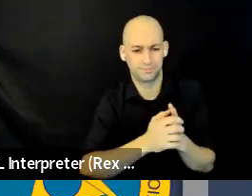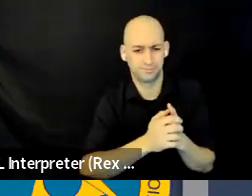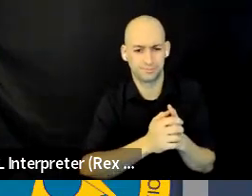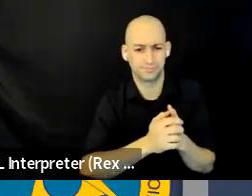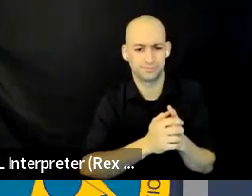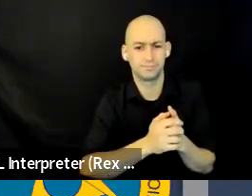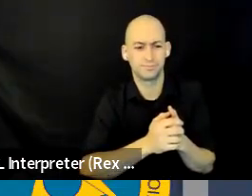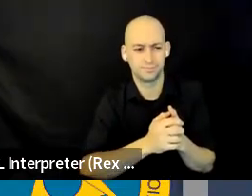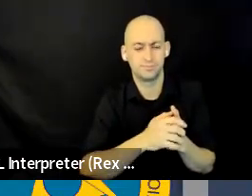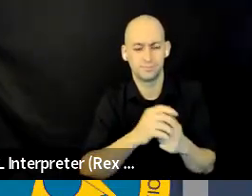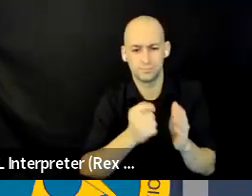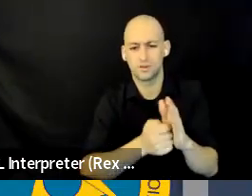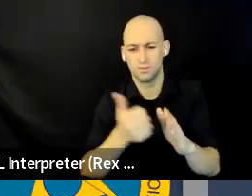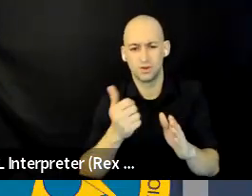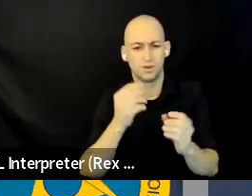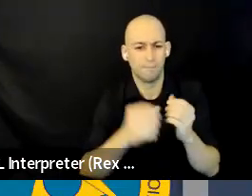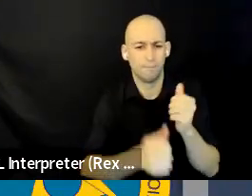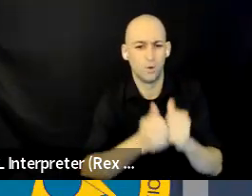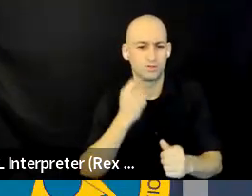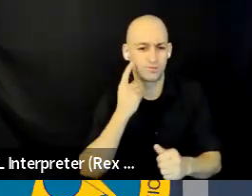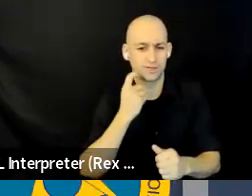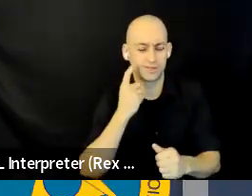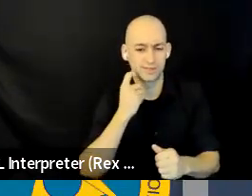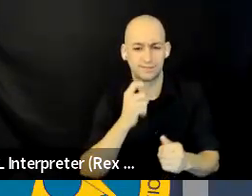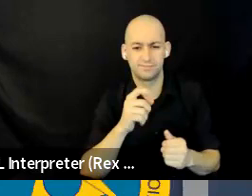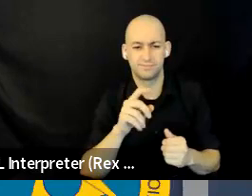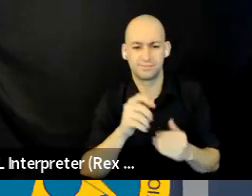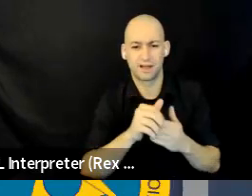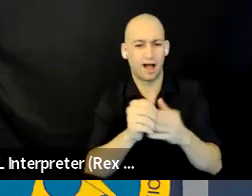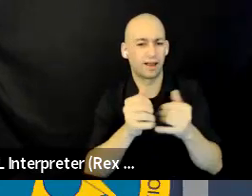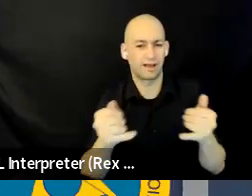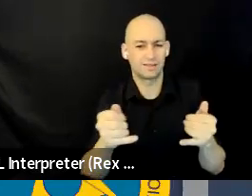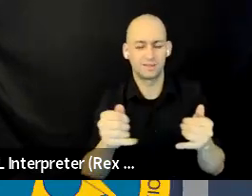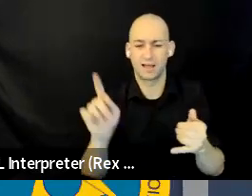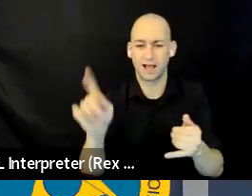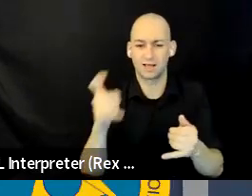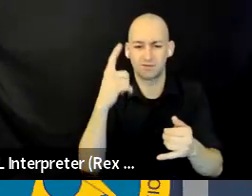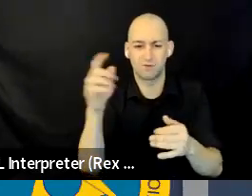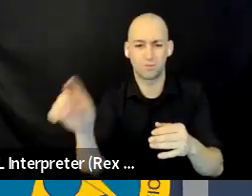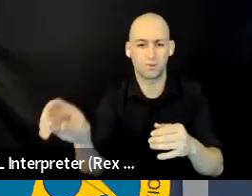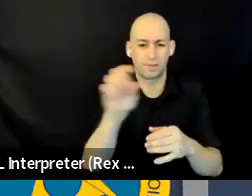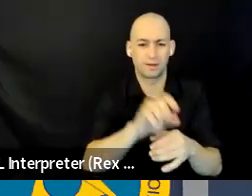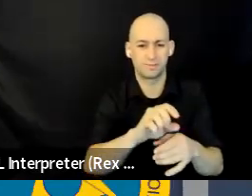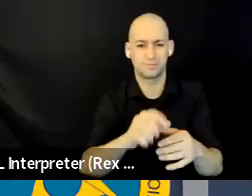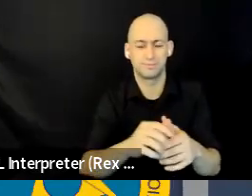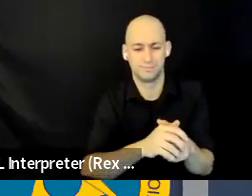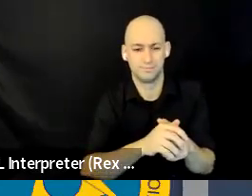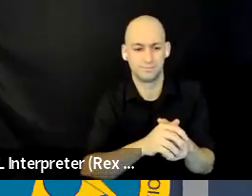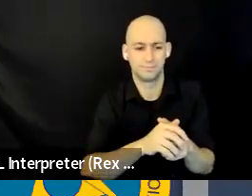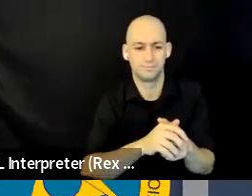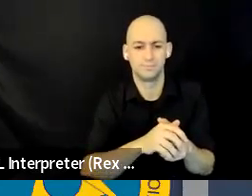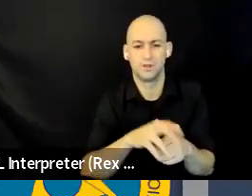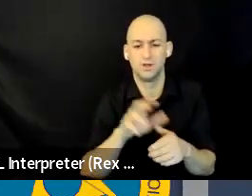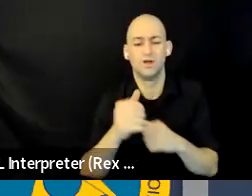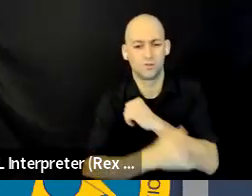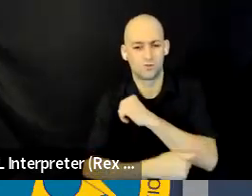recent version of the guidelines and ask for it to be restored. We're also concerned about the reference to the California Rural Counties Task Force study